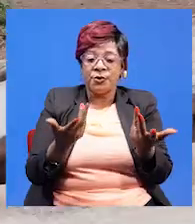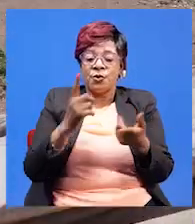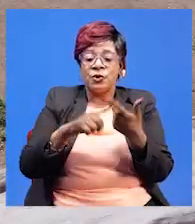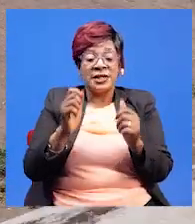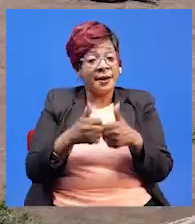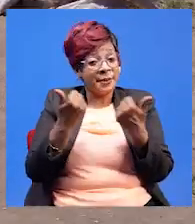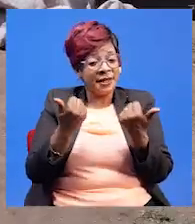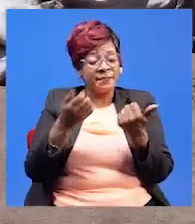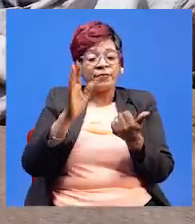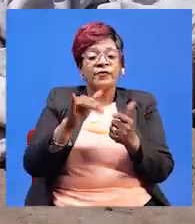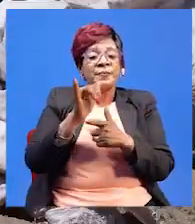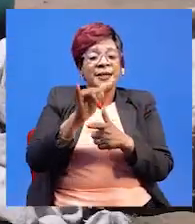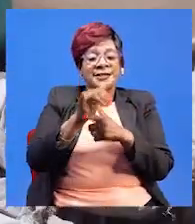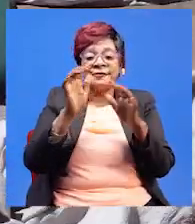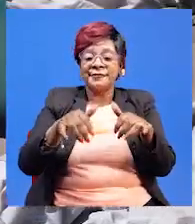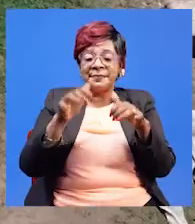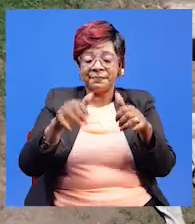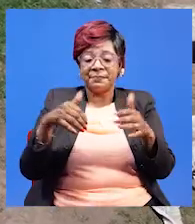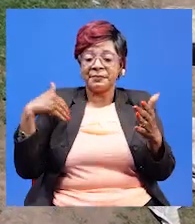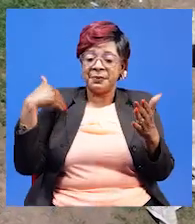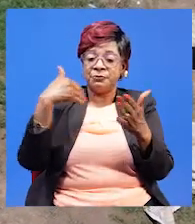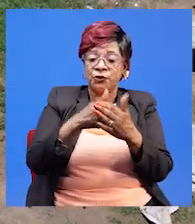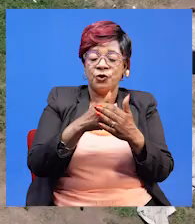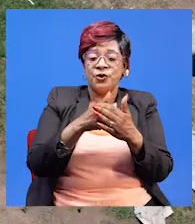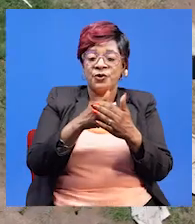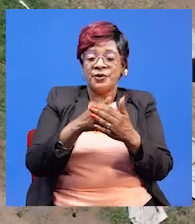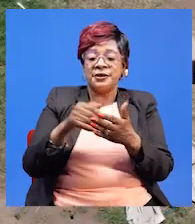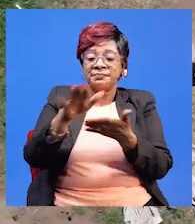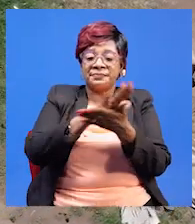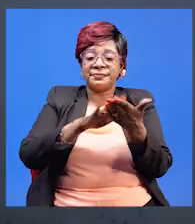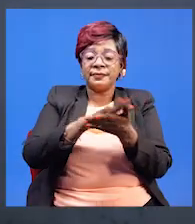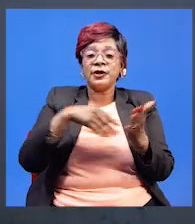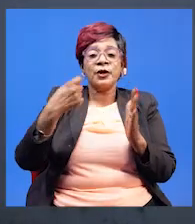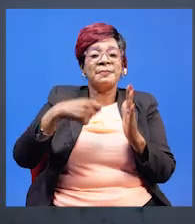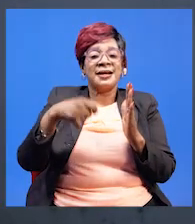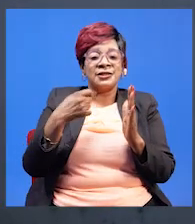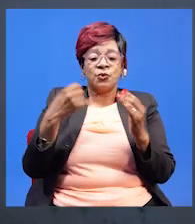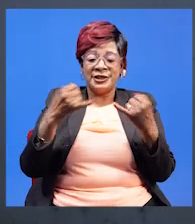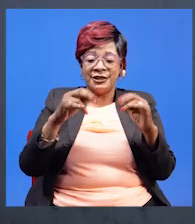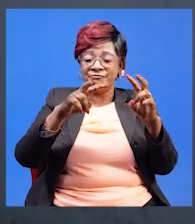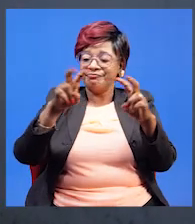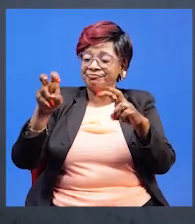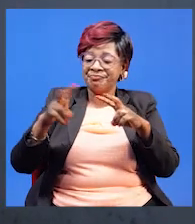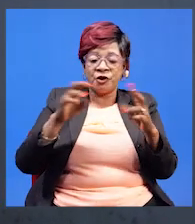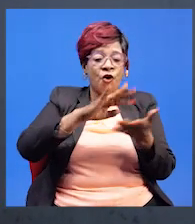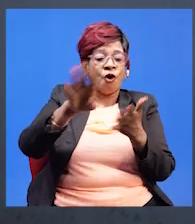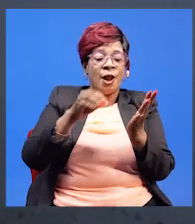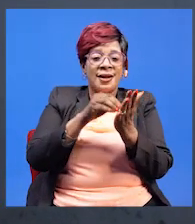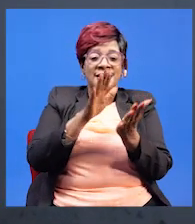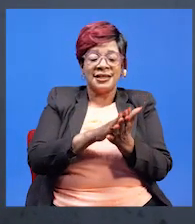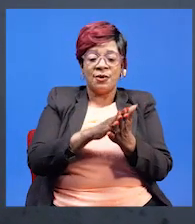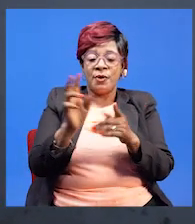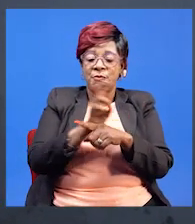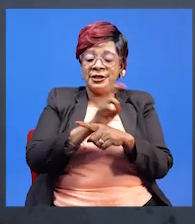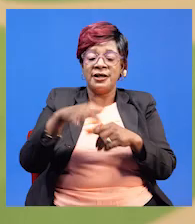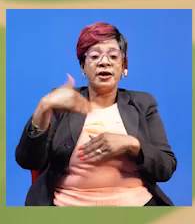actually happening from the farm to the consolidators and to the miller. So we look at all this data and we keep monitoring